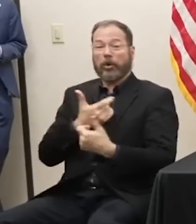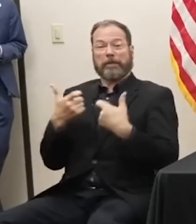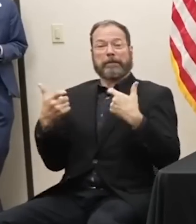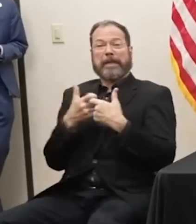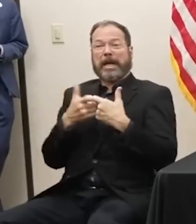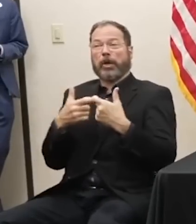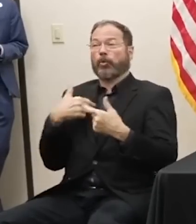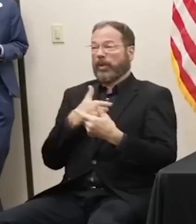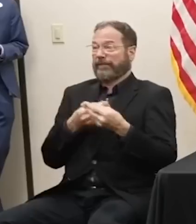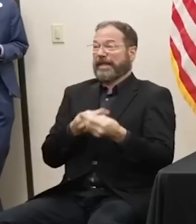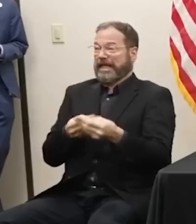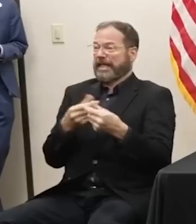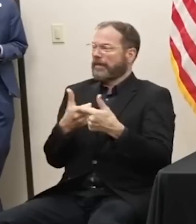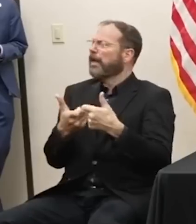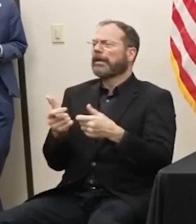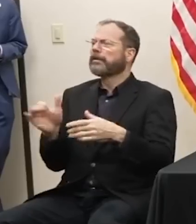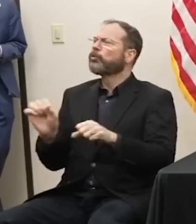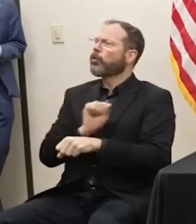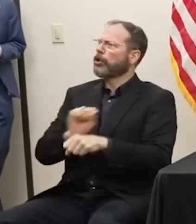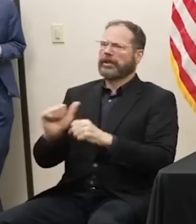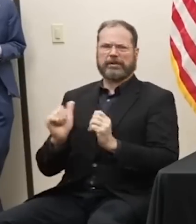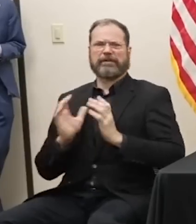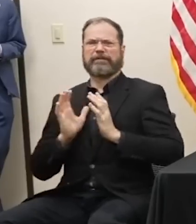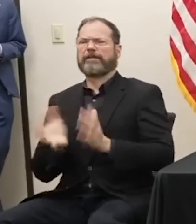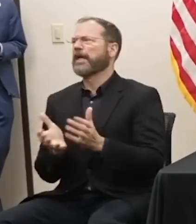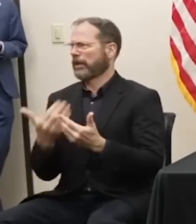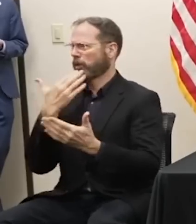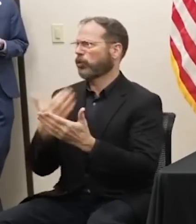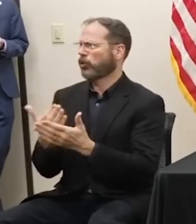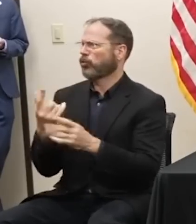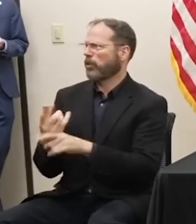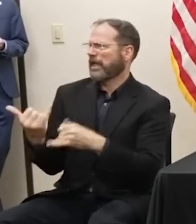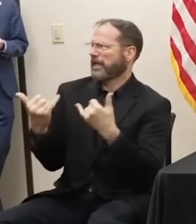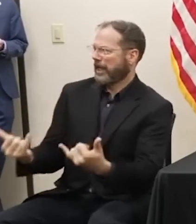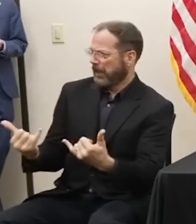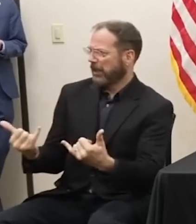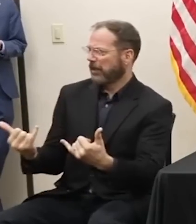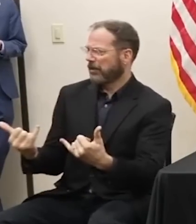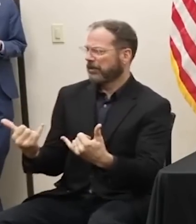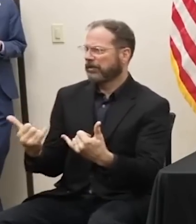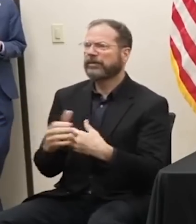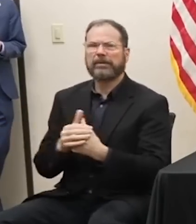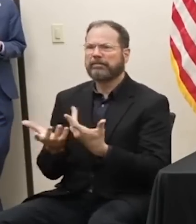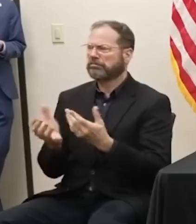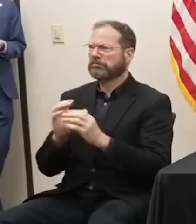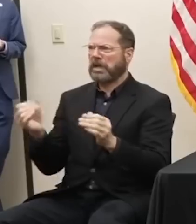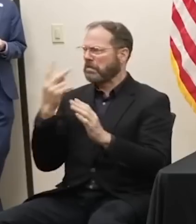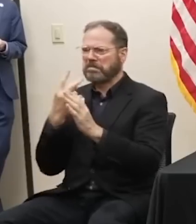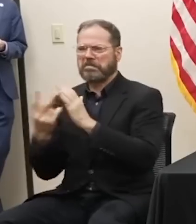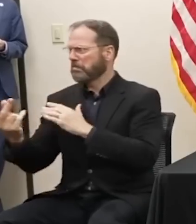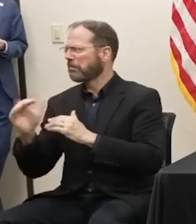itself is functioning very effectively as we speak right now, and there is not anticipated to